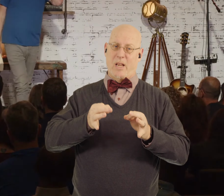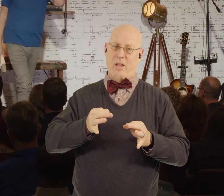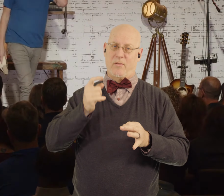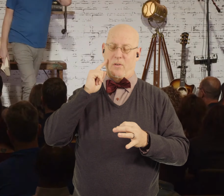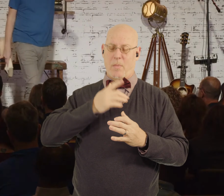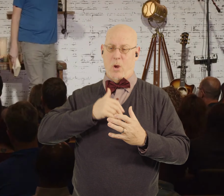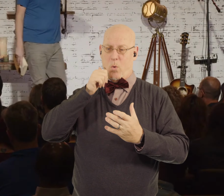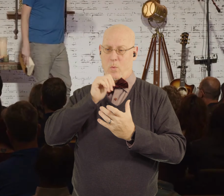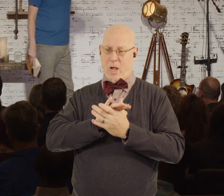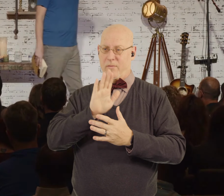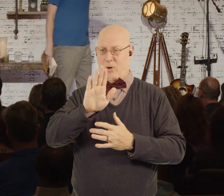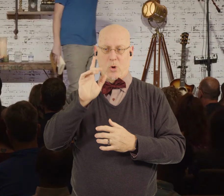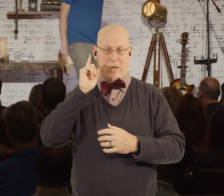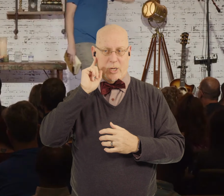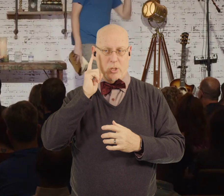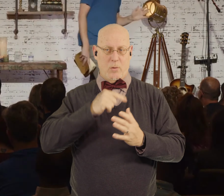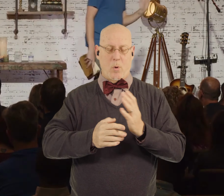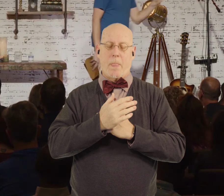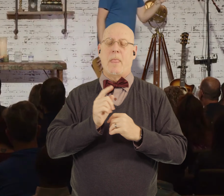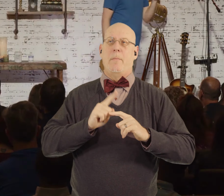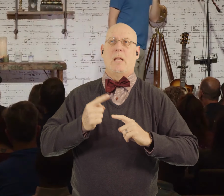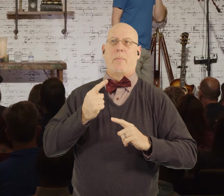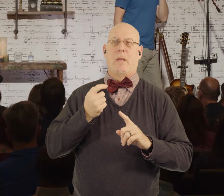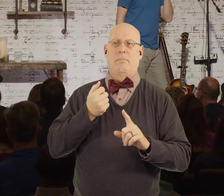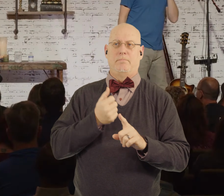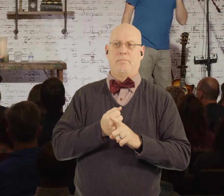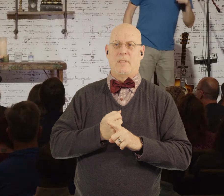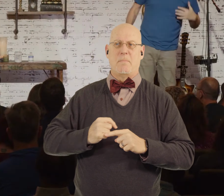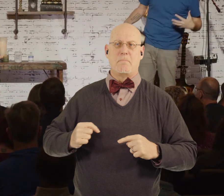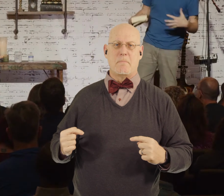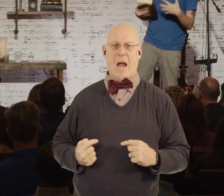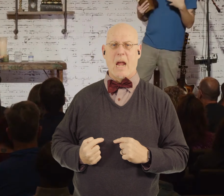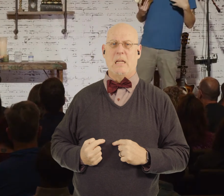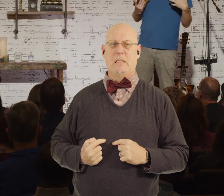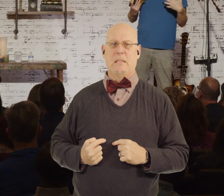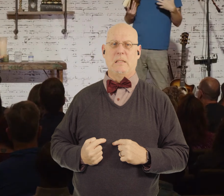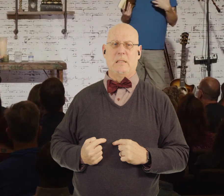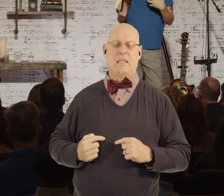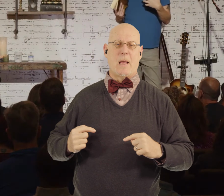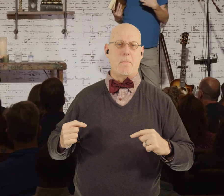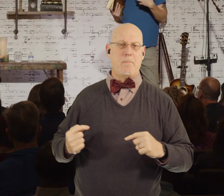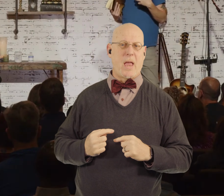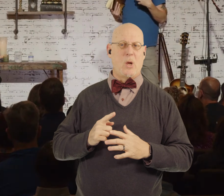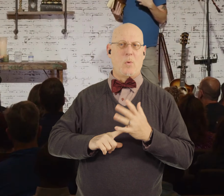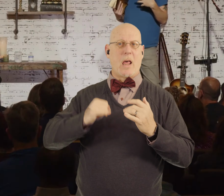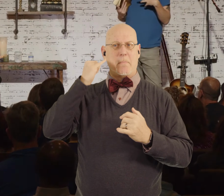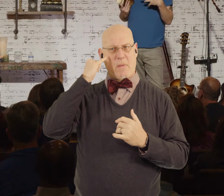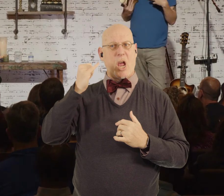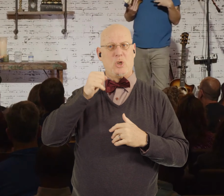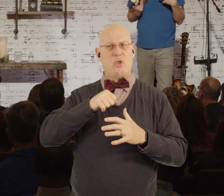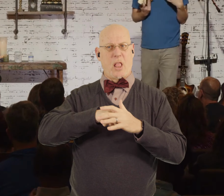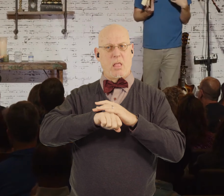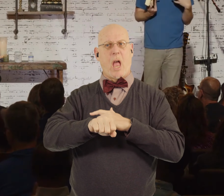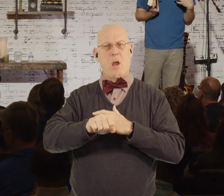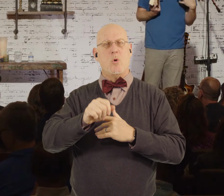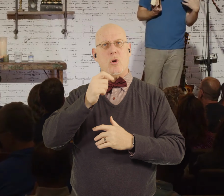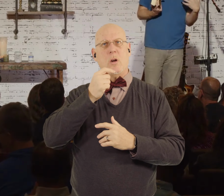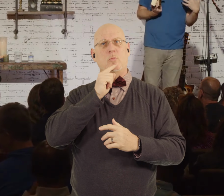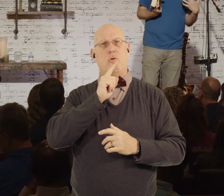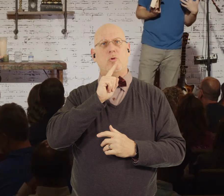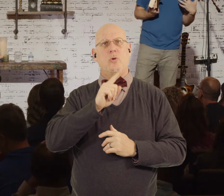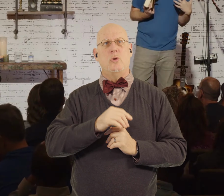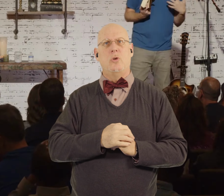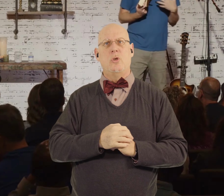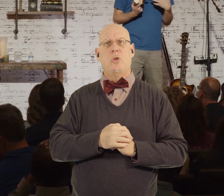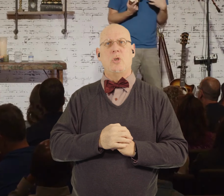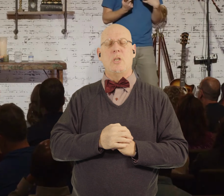starts happening. I will not go into details for the sake of my poor wife and for your ears this morning. But if something starts, like pain, like the pains of what I imagine labor